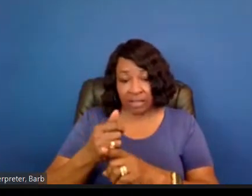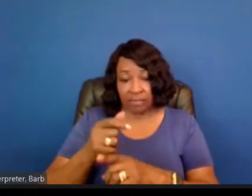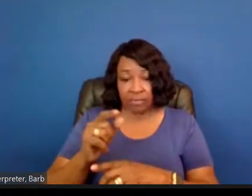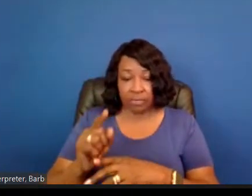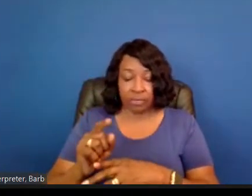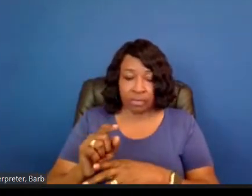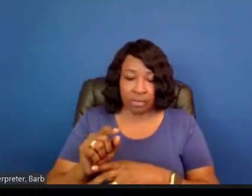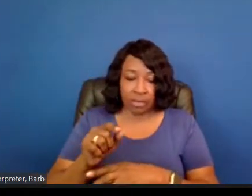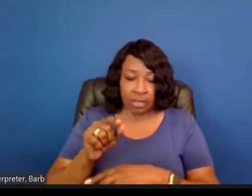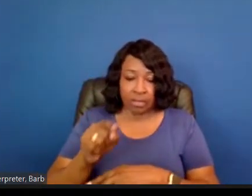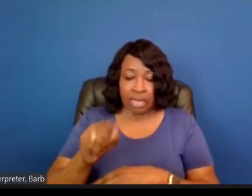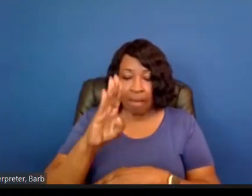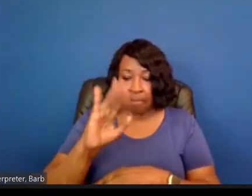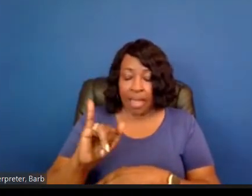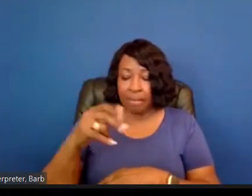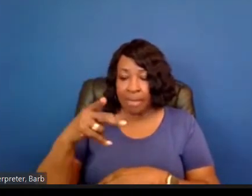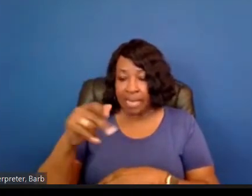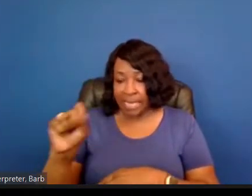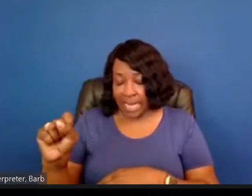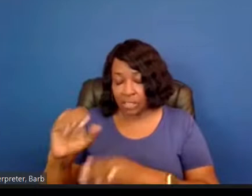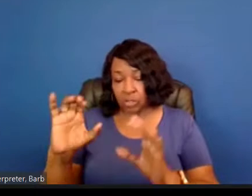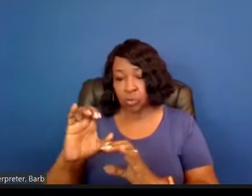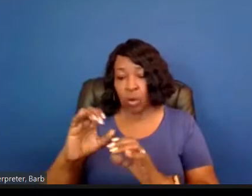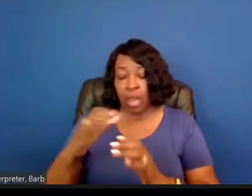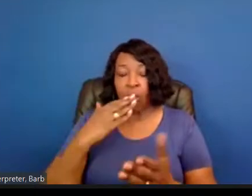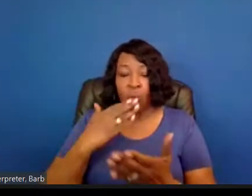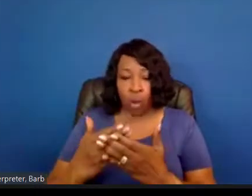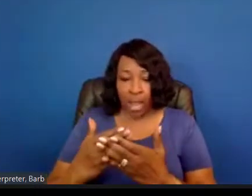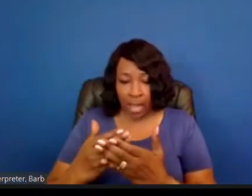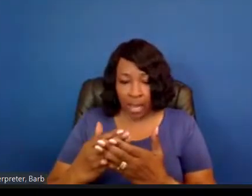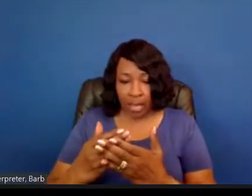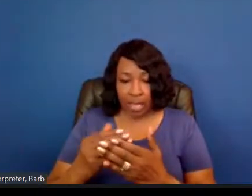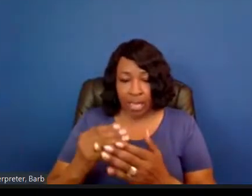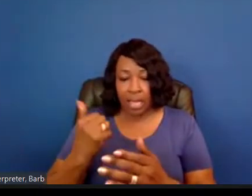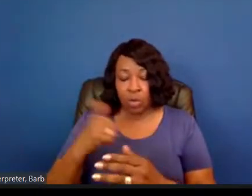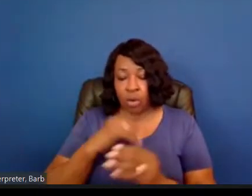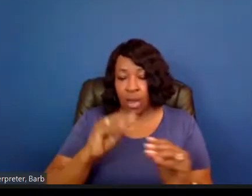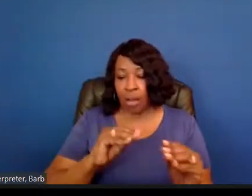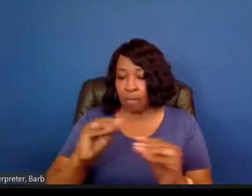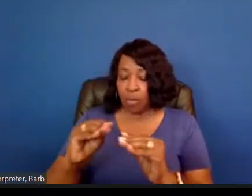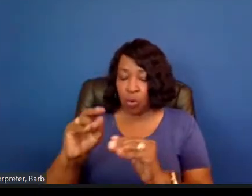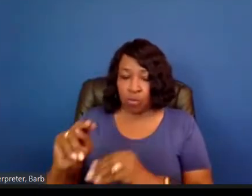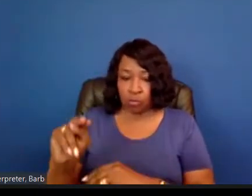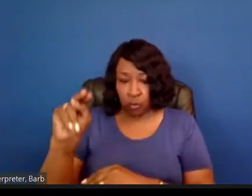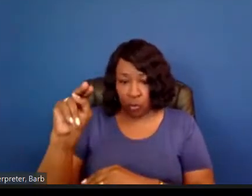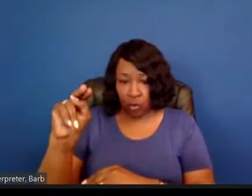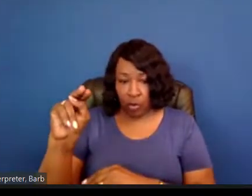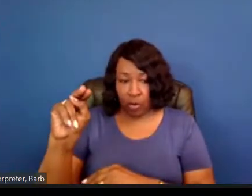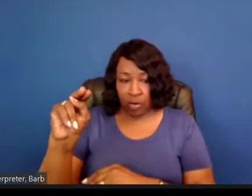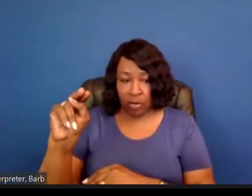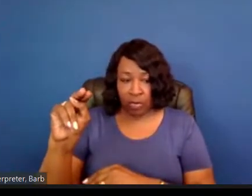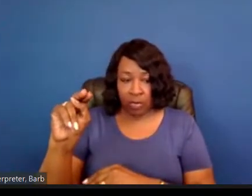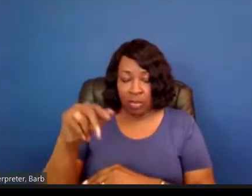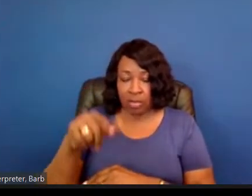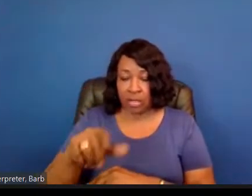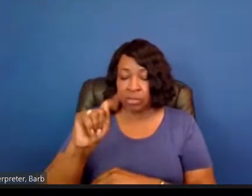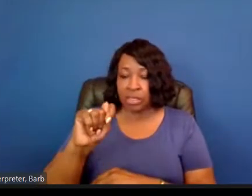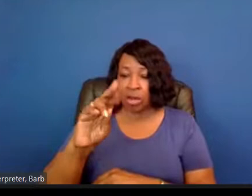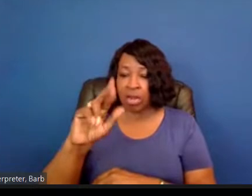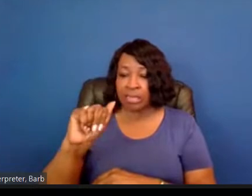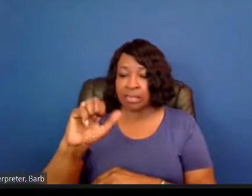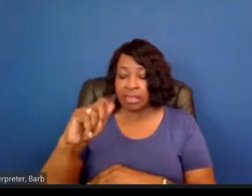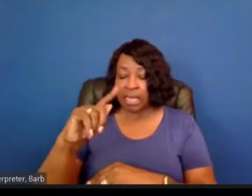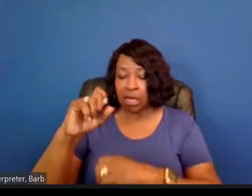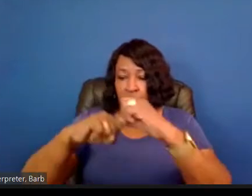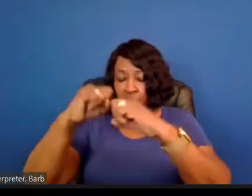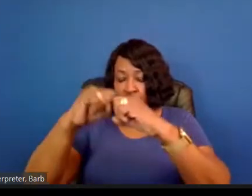Purple Bypass is doing well. And as we move north along the track structure for the Red Purple